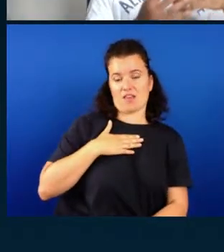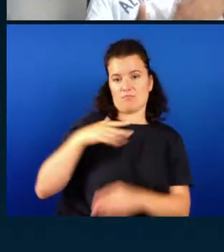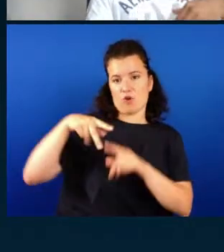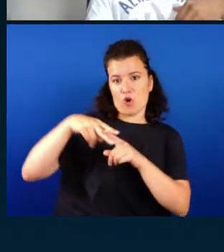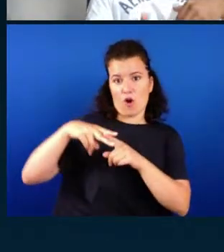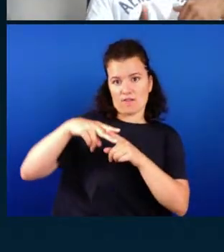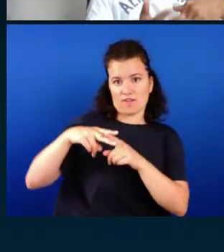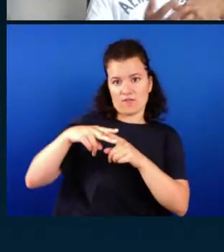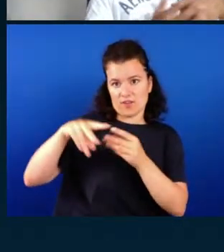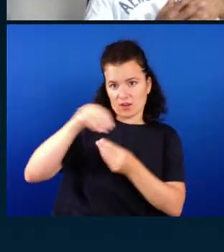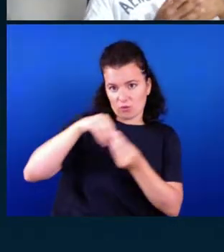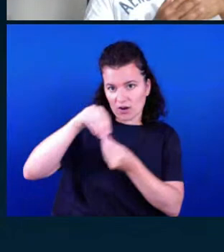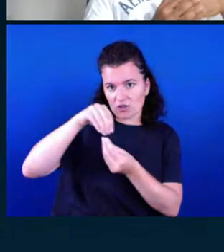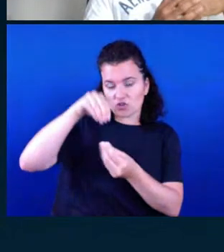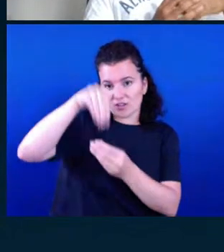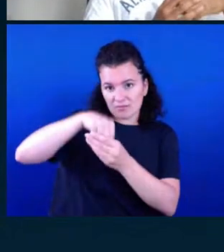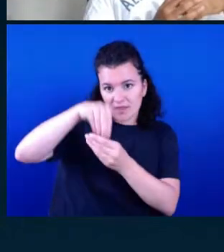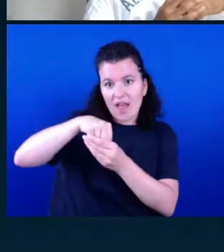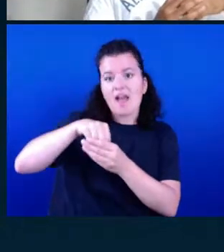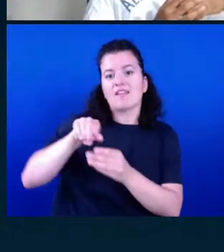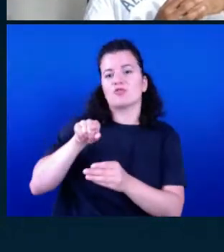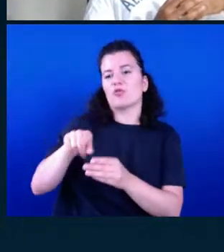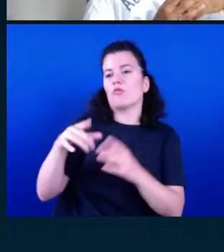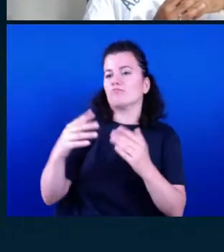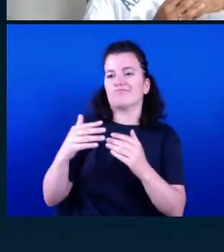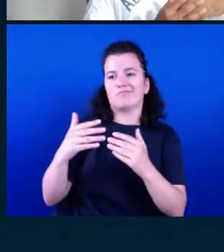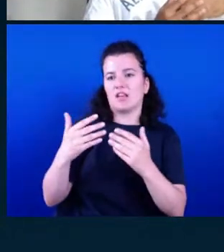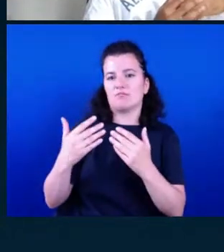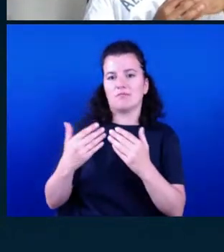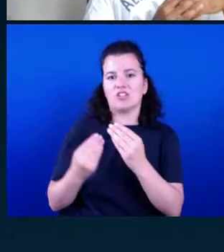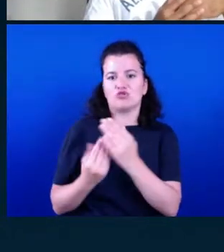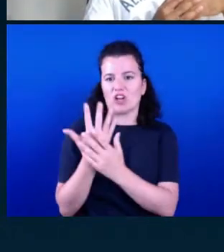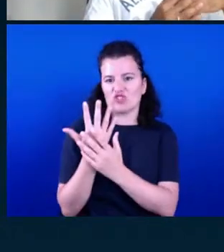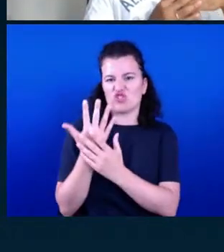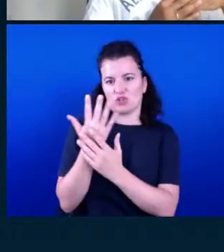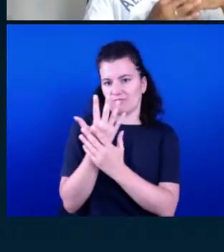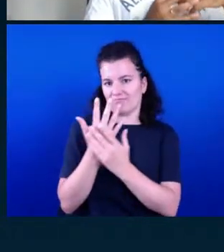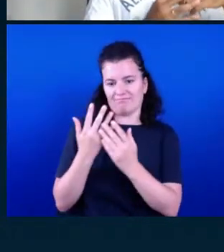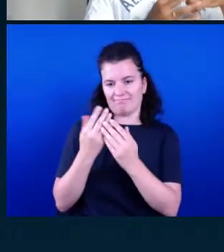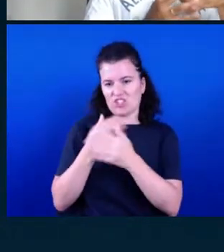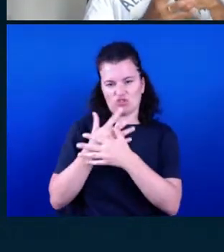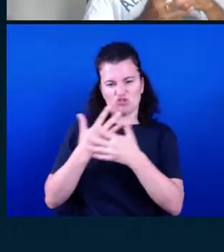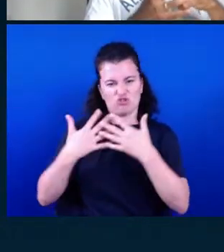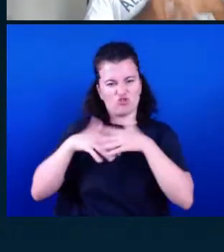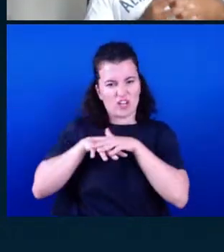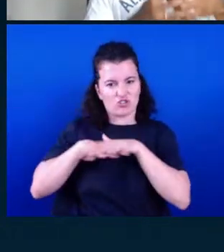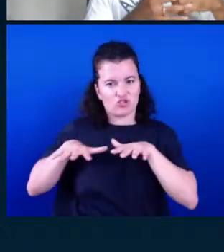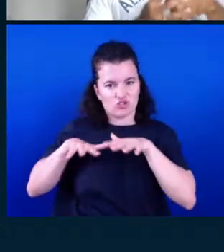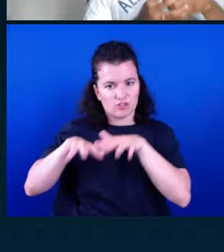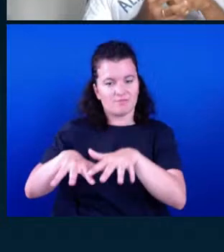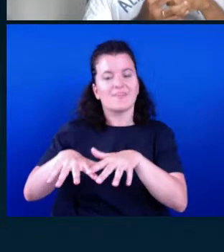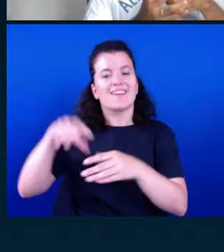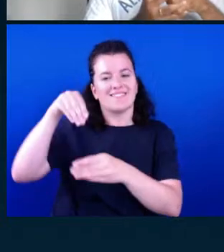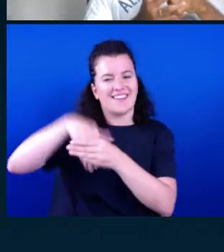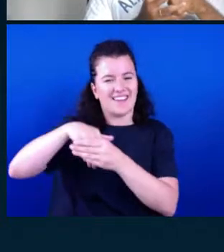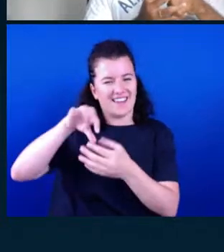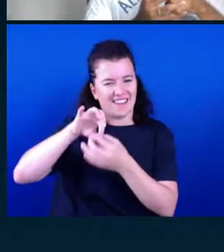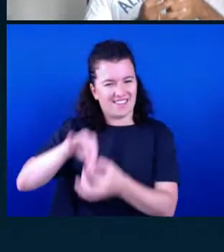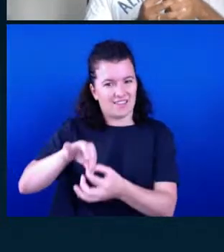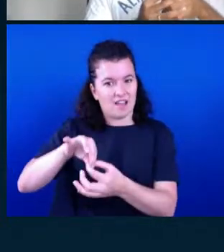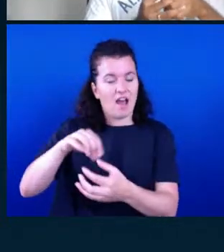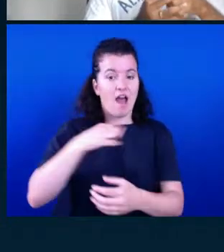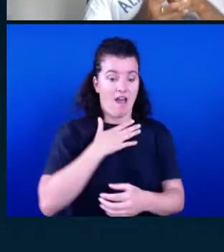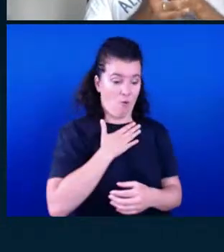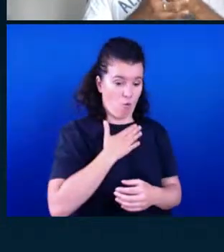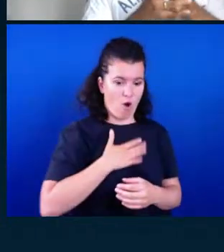is the infrastructure what they are providing me, and I want to make sure that it is always intact and it